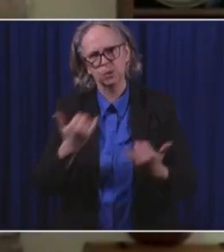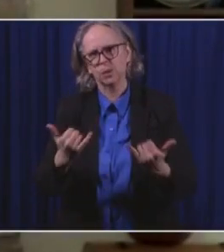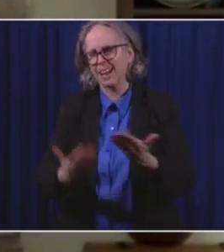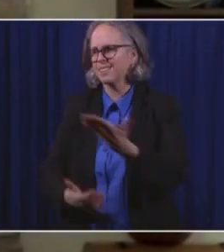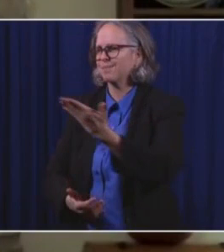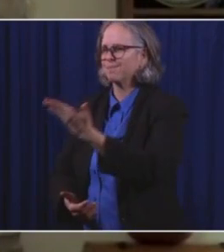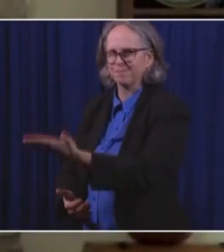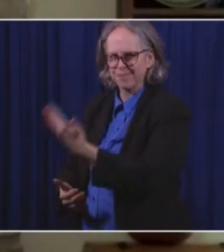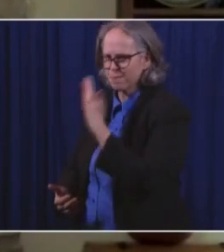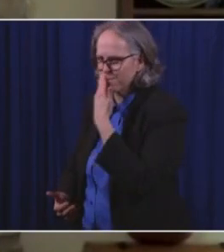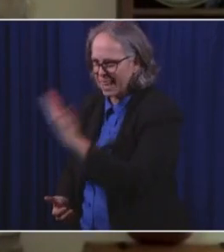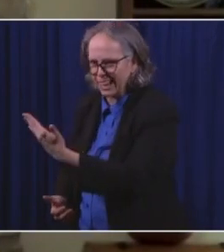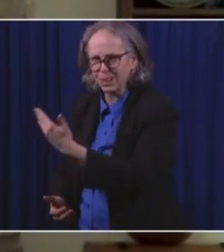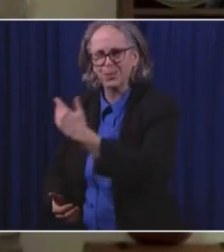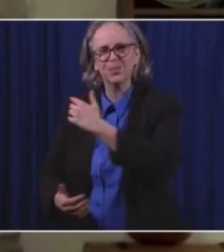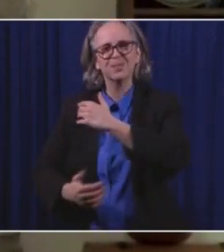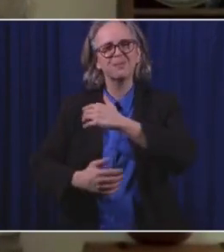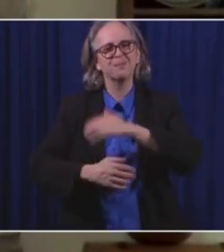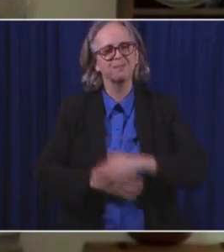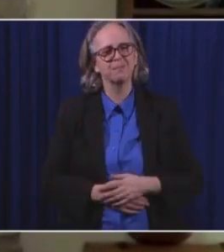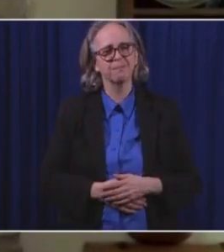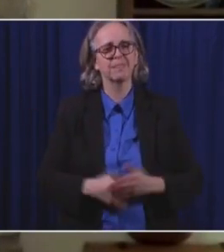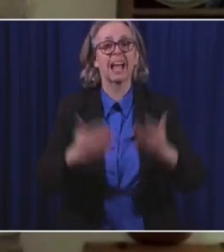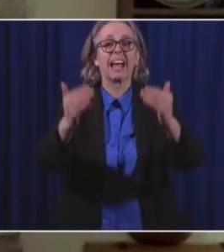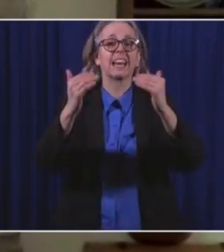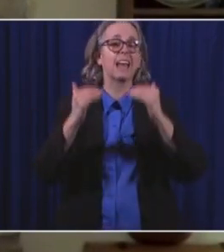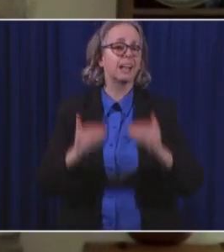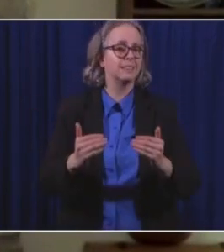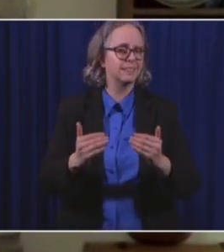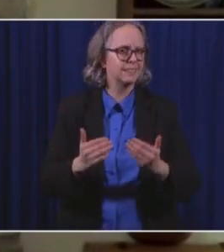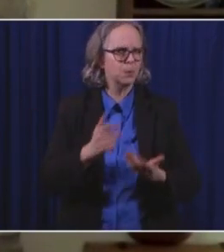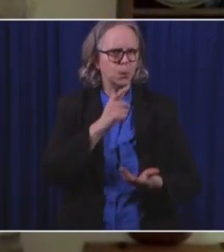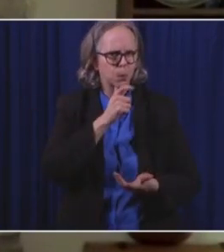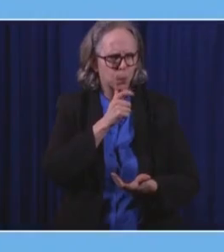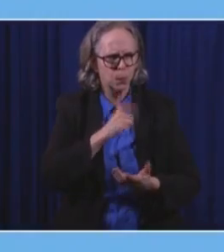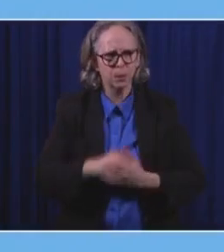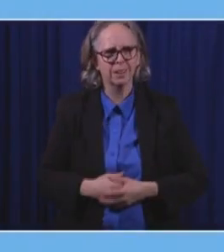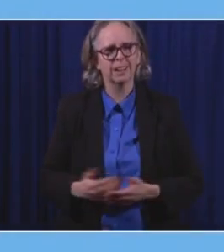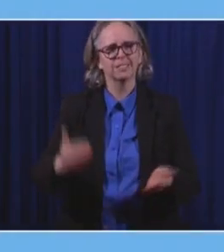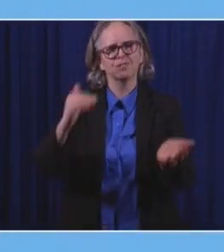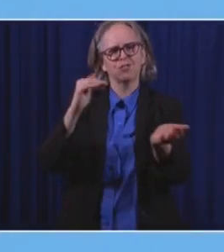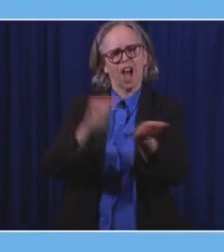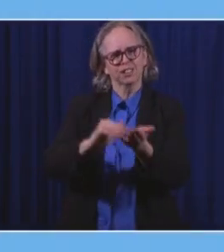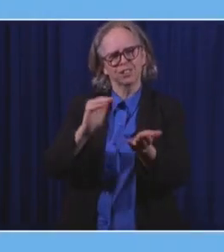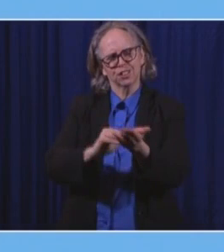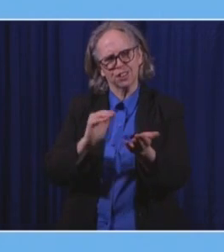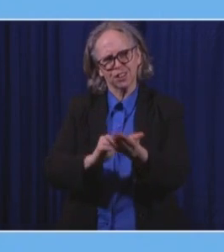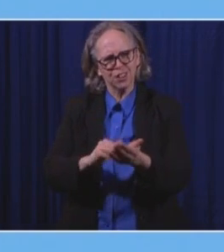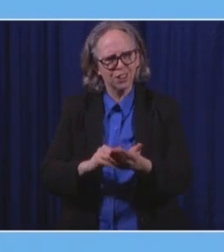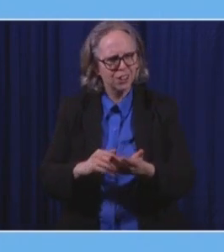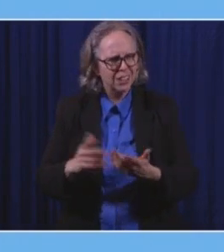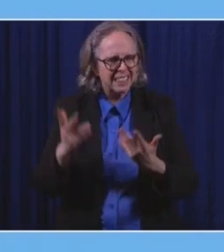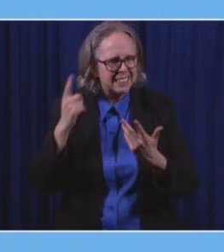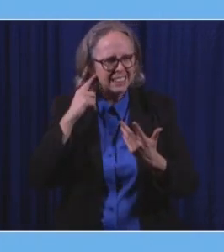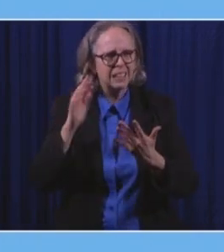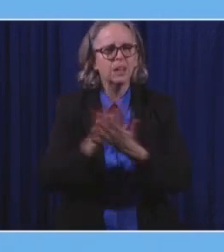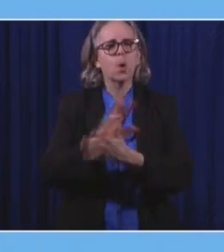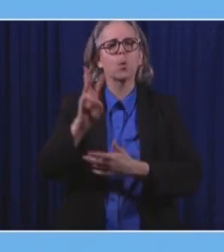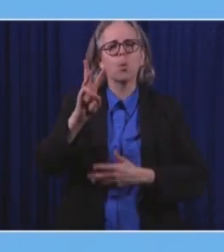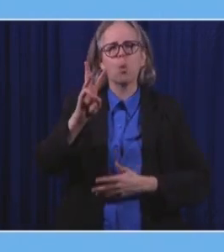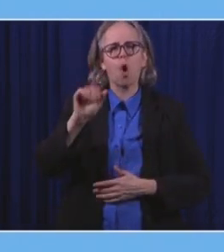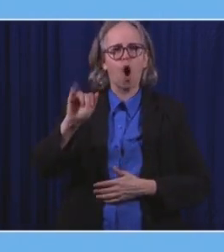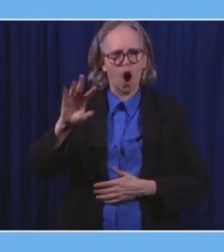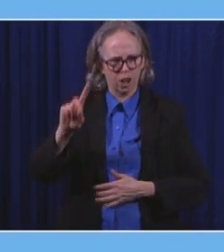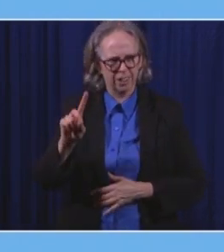much. Our next guest today is Dr. Shami Fuller, Medical Director of Pulmonary